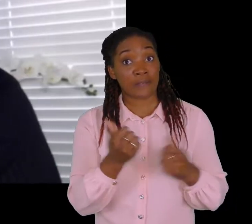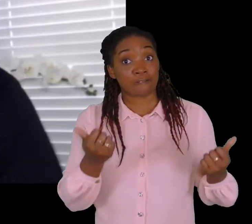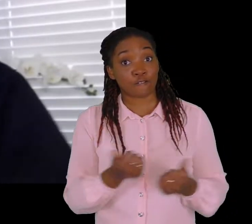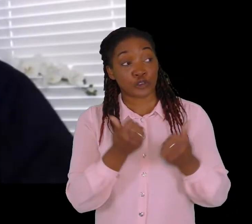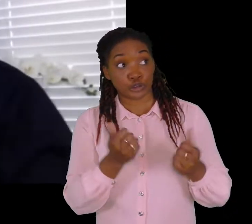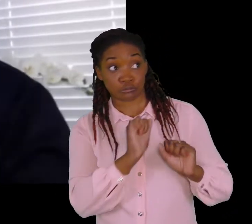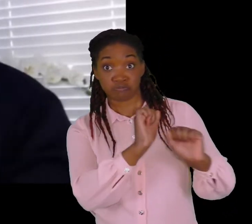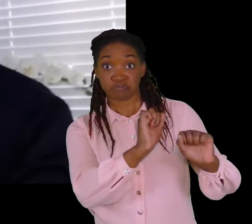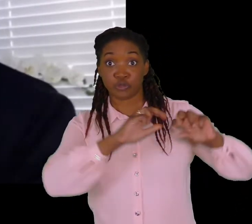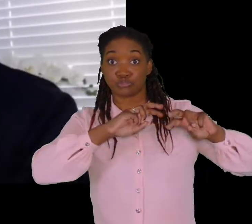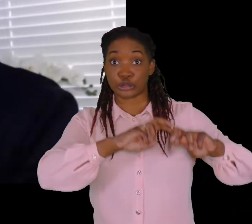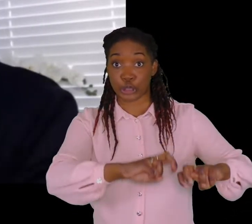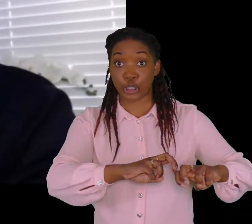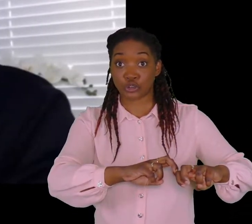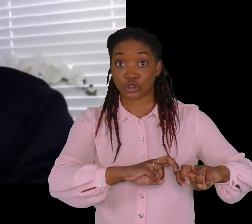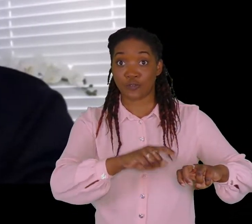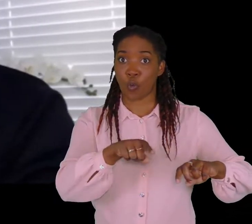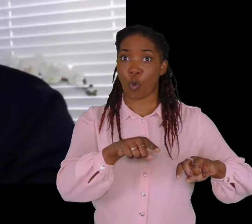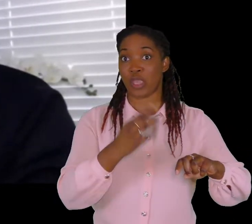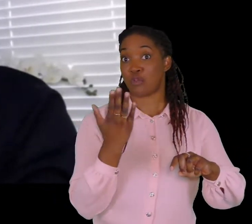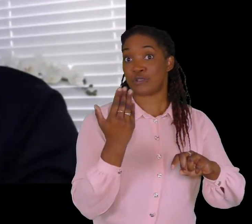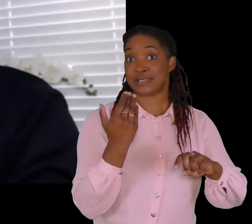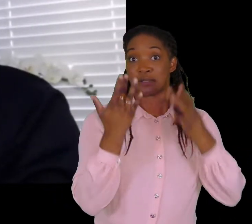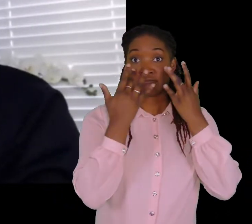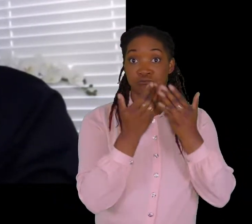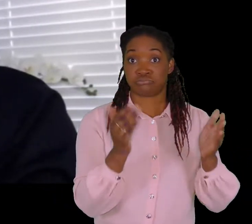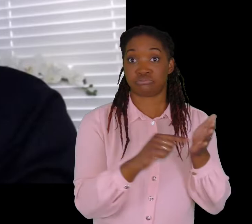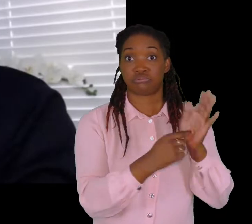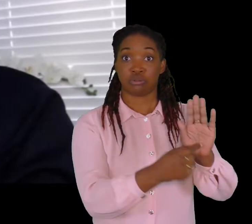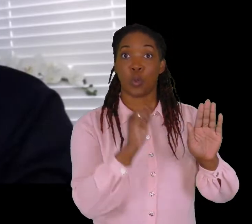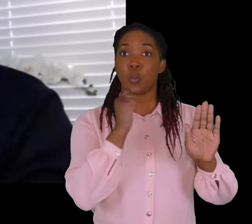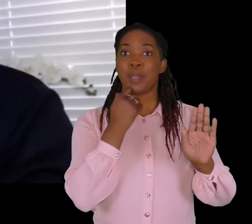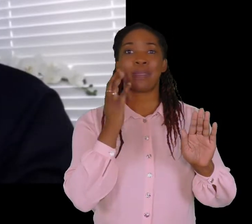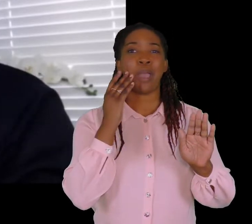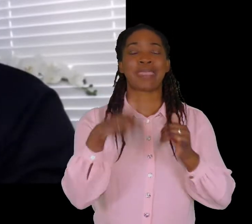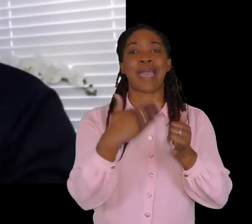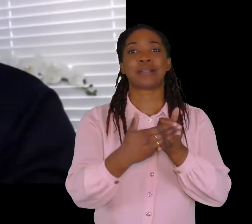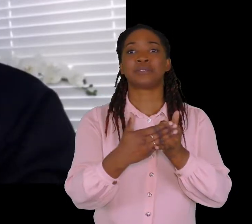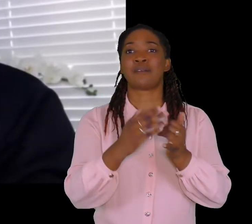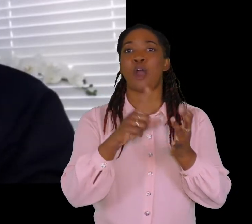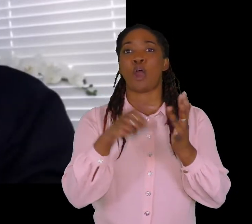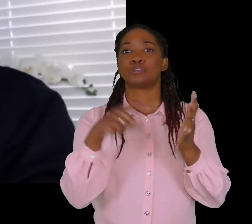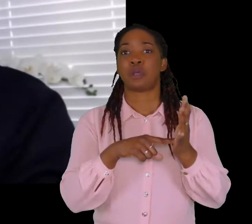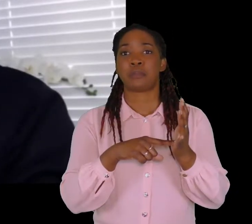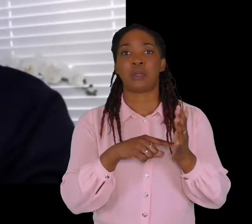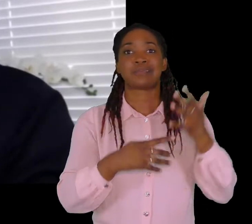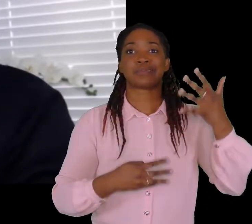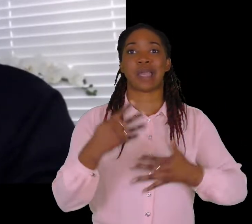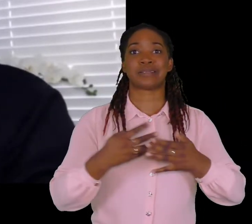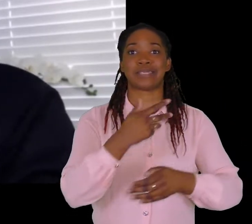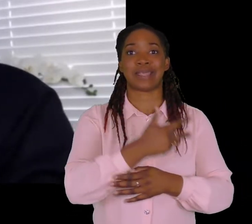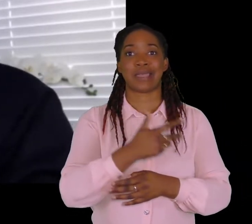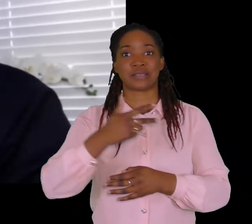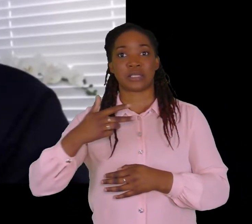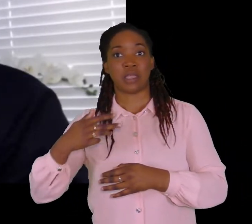who had almost completed their research for the forthcoming Biennale to be held in late October of 1989.